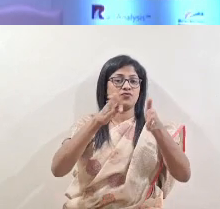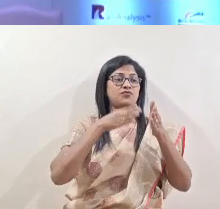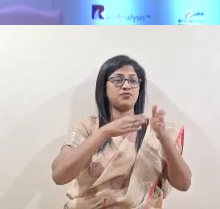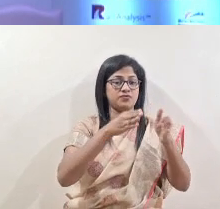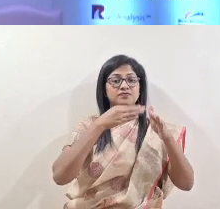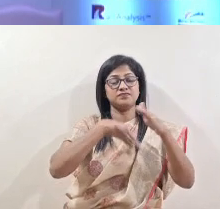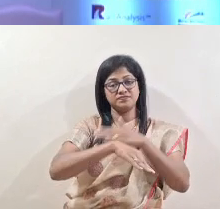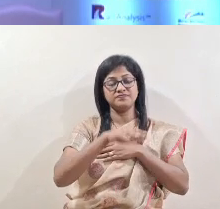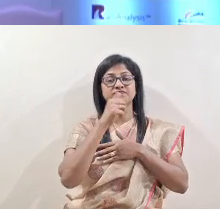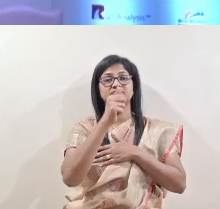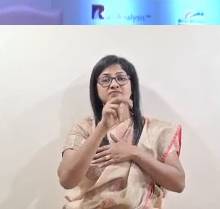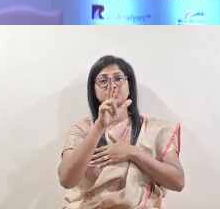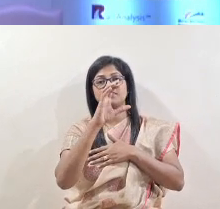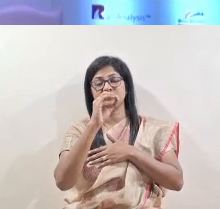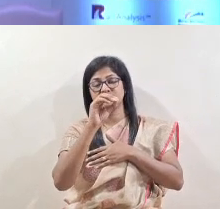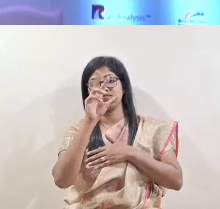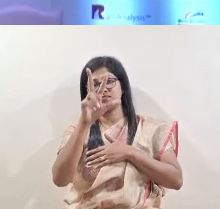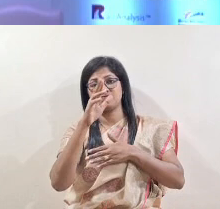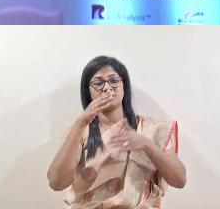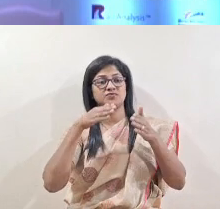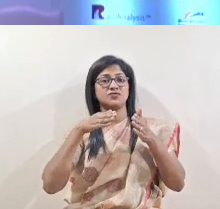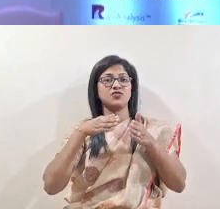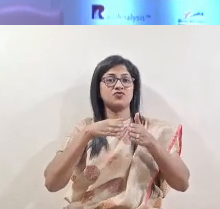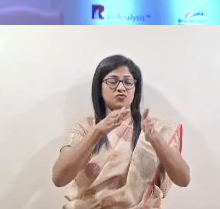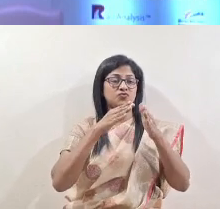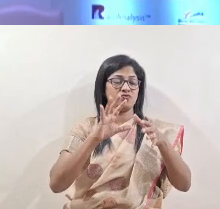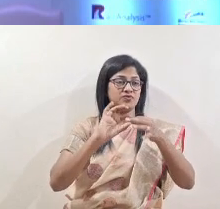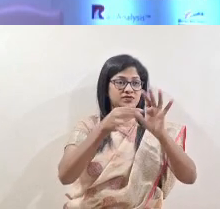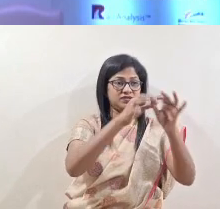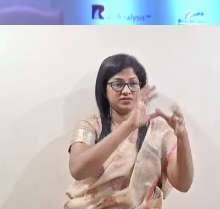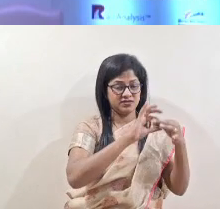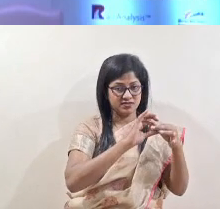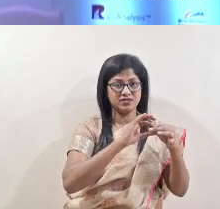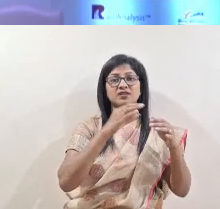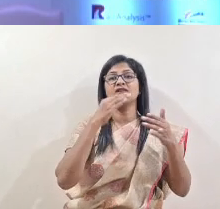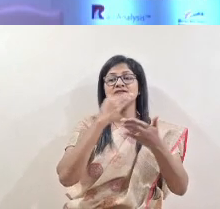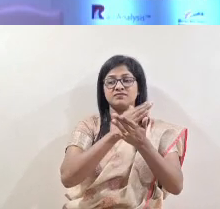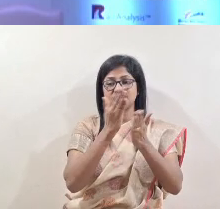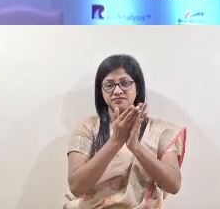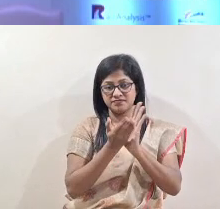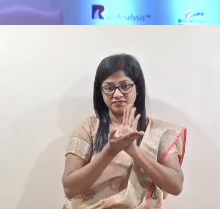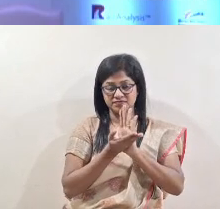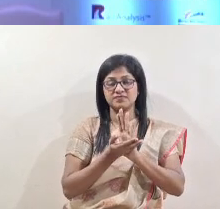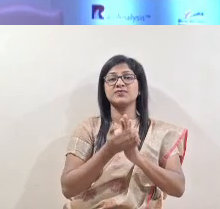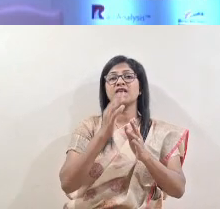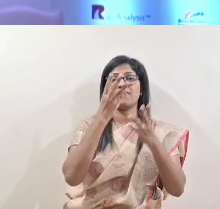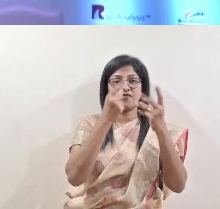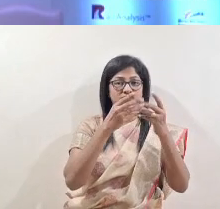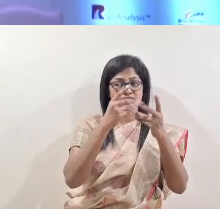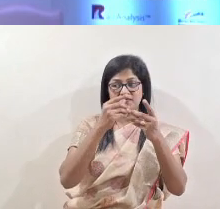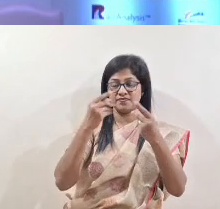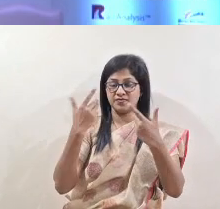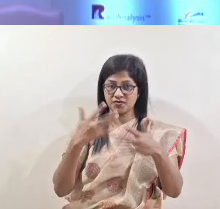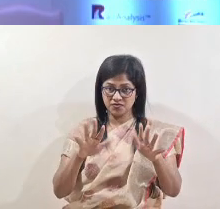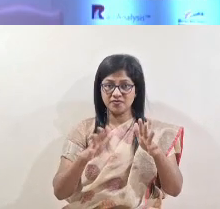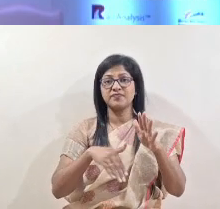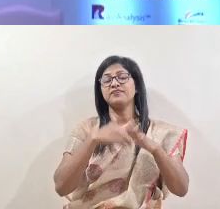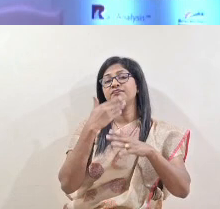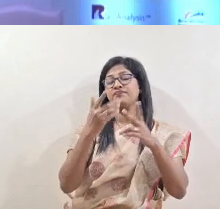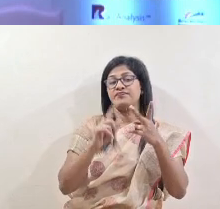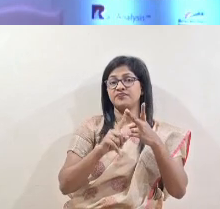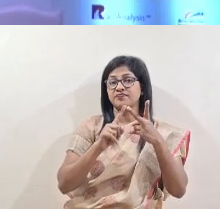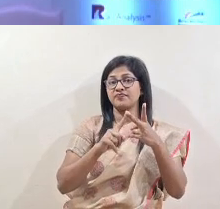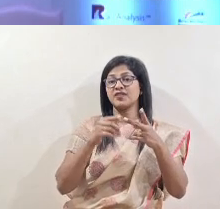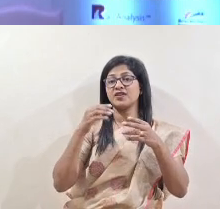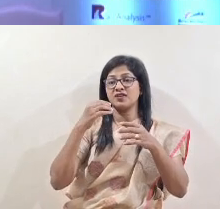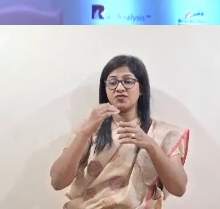608 road links, we have selected 62 diverse mid-block sections on which the volume count was done. Along with that, the other